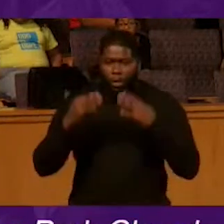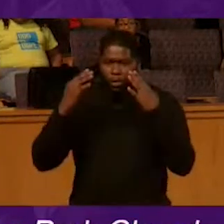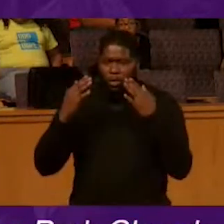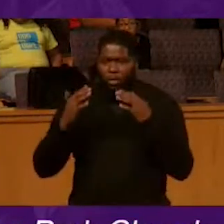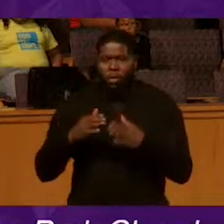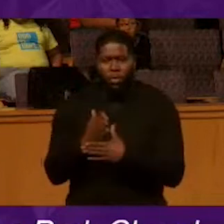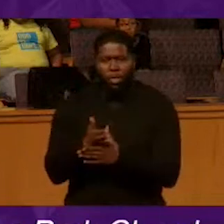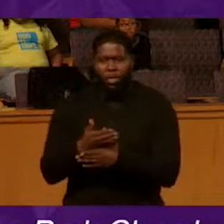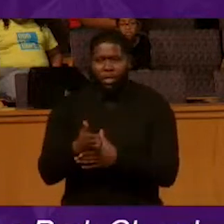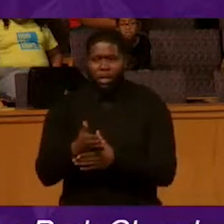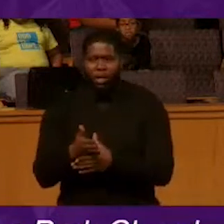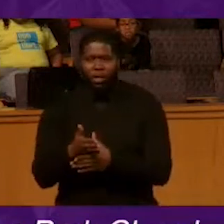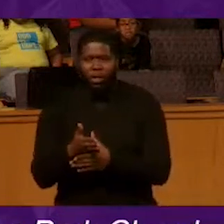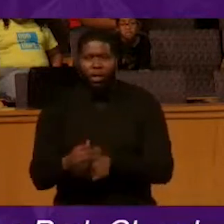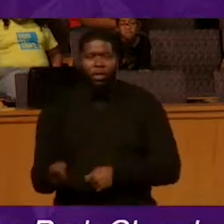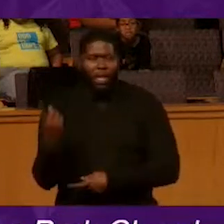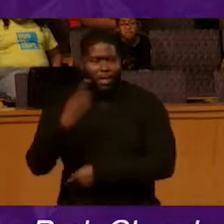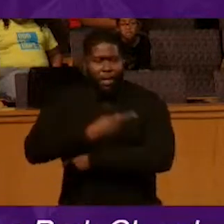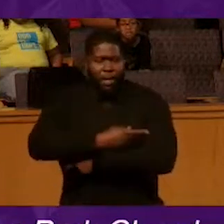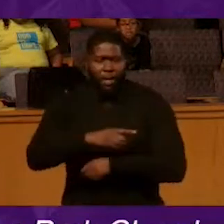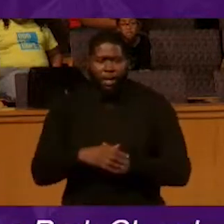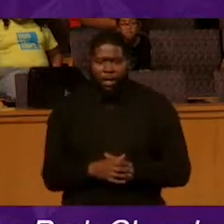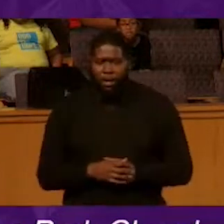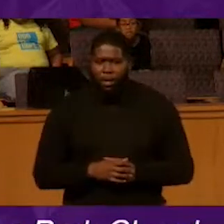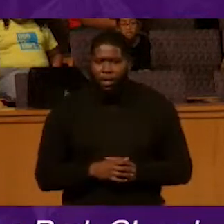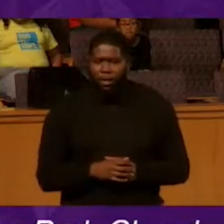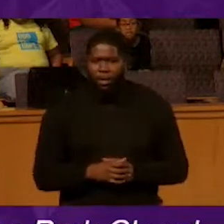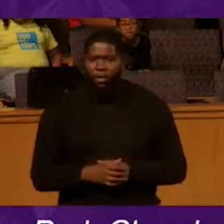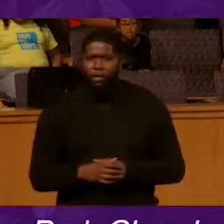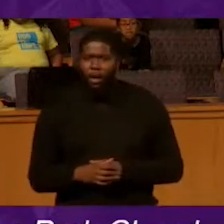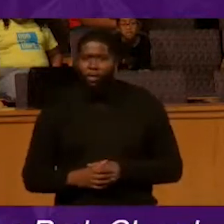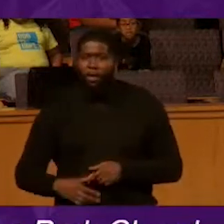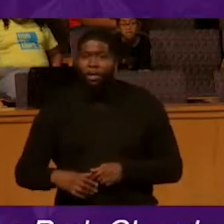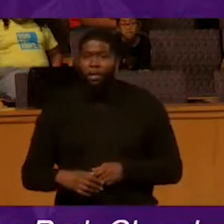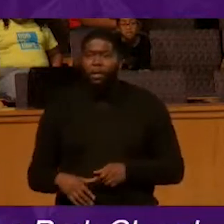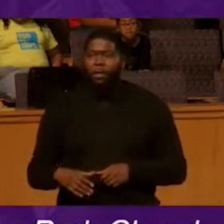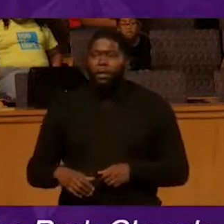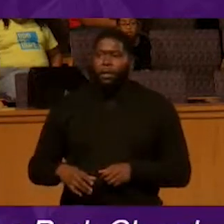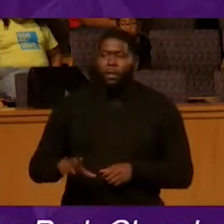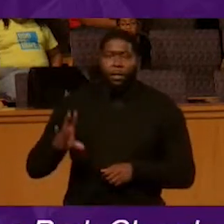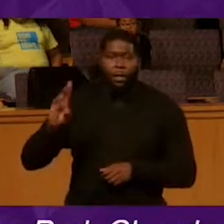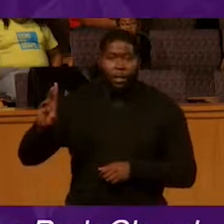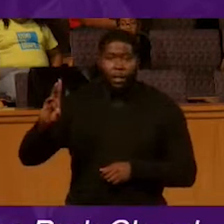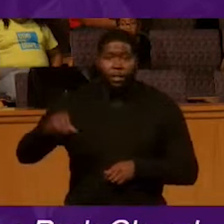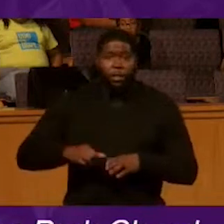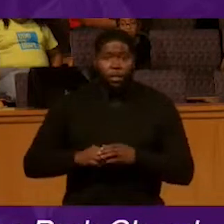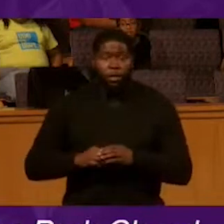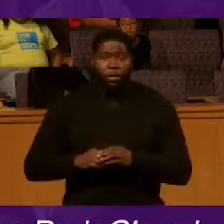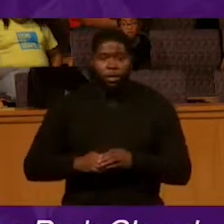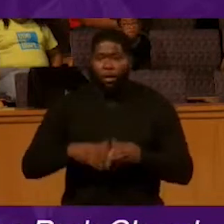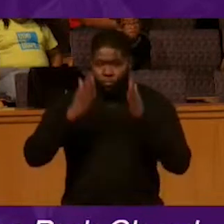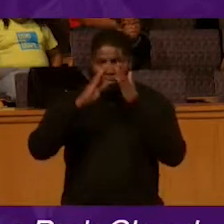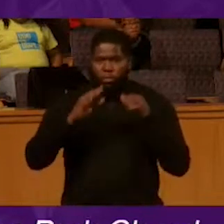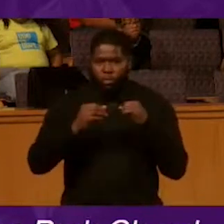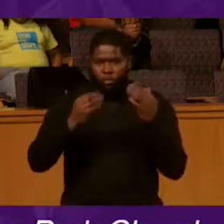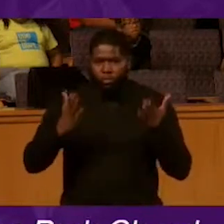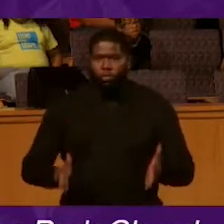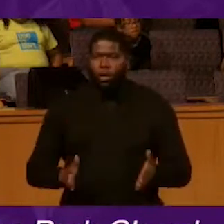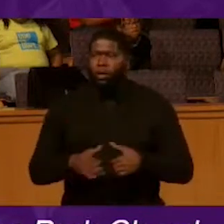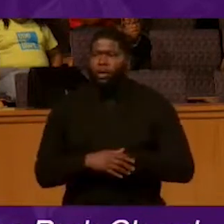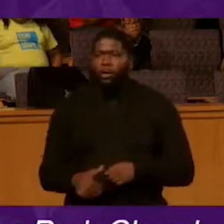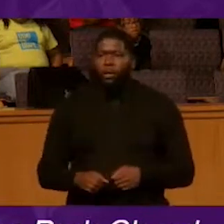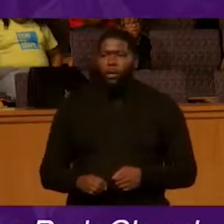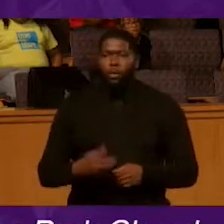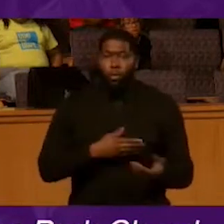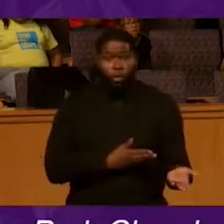will be shared on that day. Also, if you have an eighth grader who will be going to high school, this is for you as well, so that